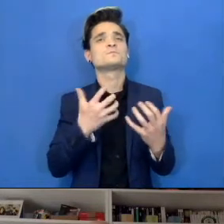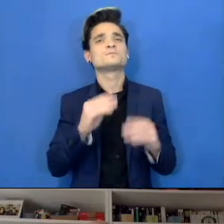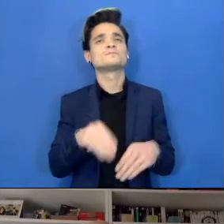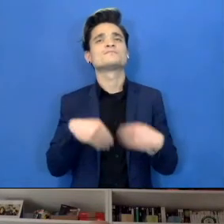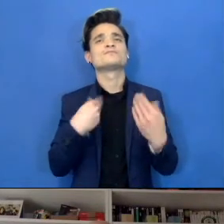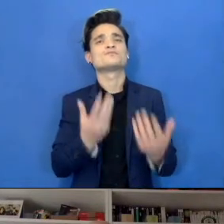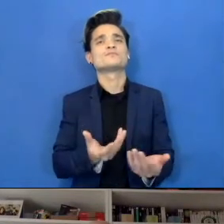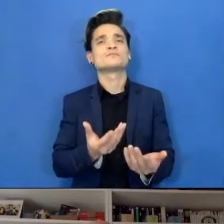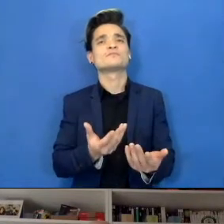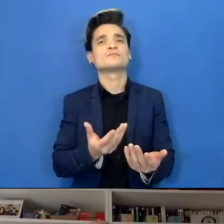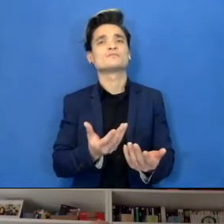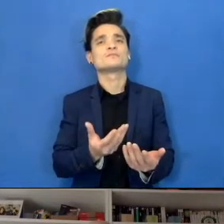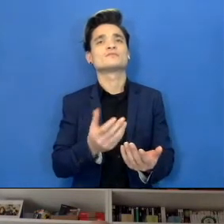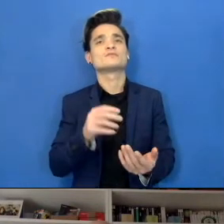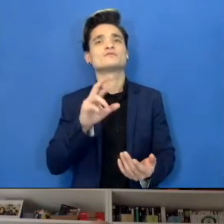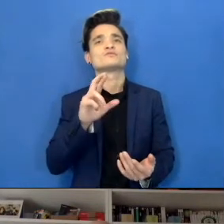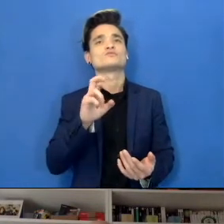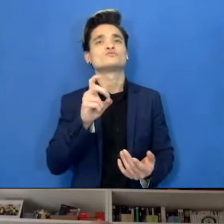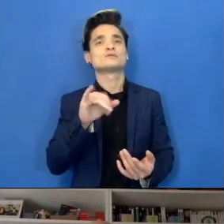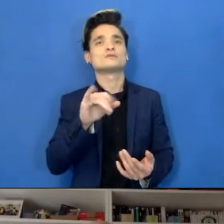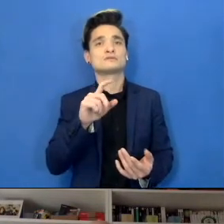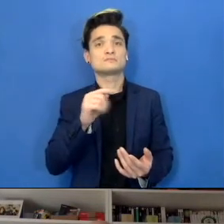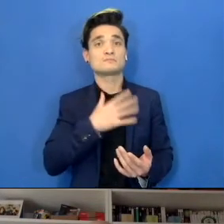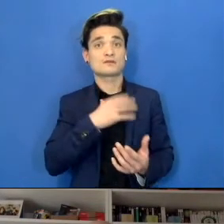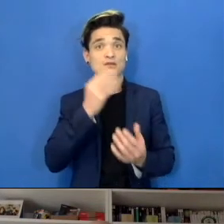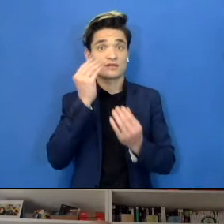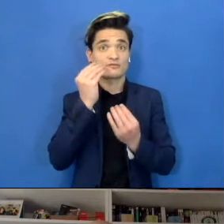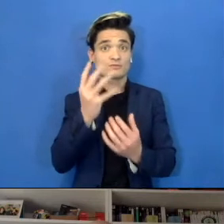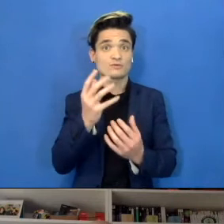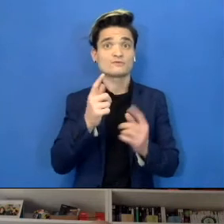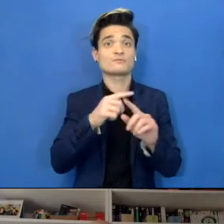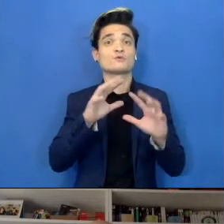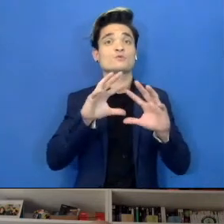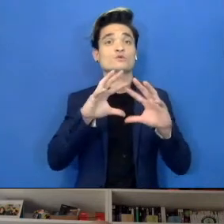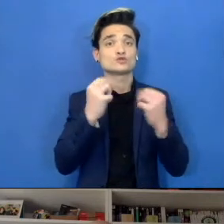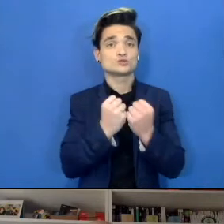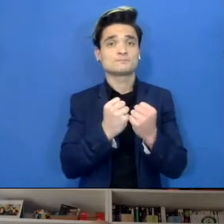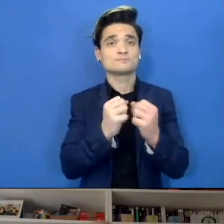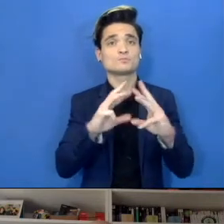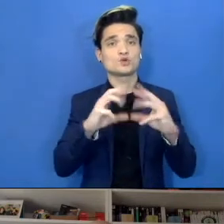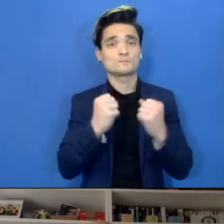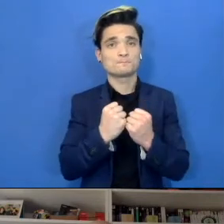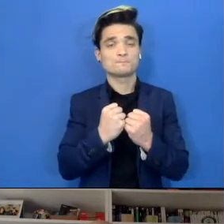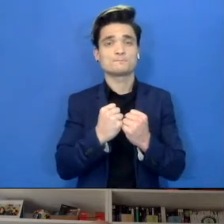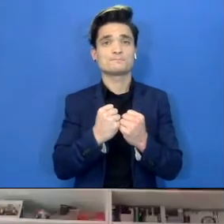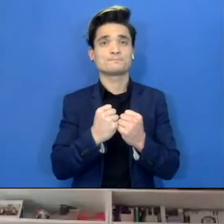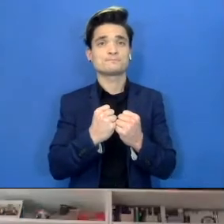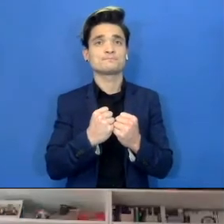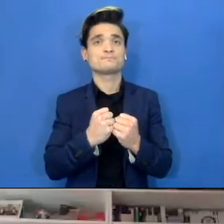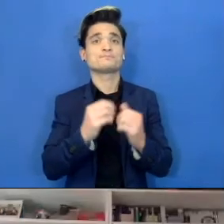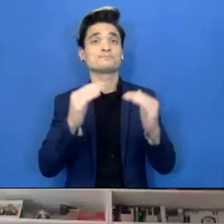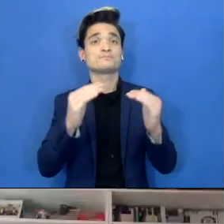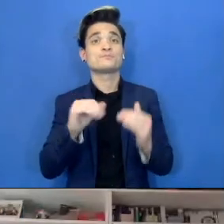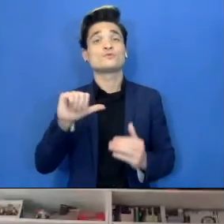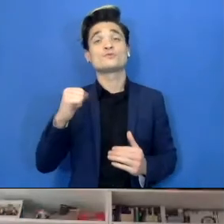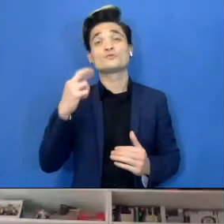Another reason for saying yes is because you don't want to be the difficult one. You don't want to be the person who says no, who causes